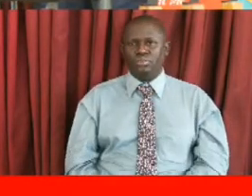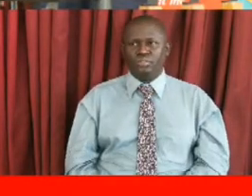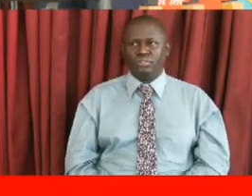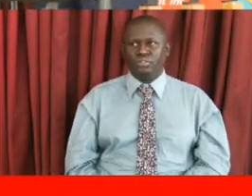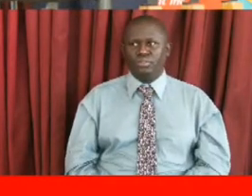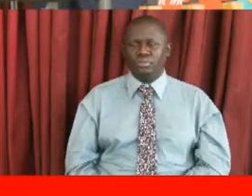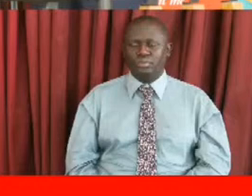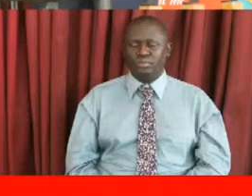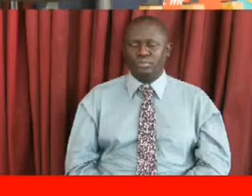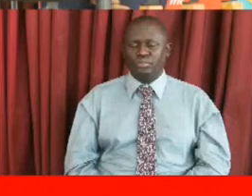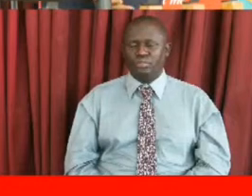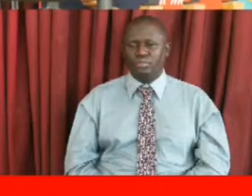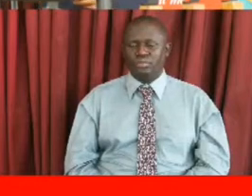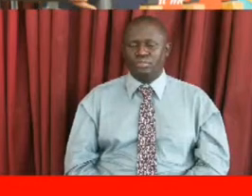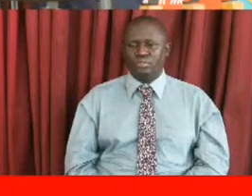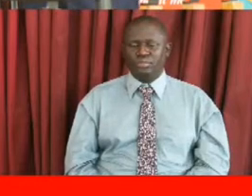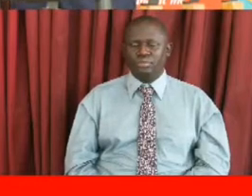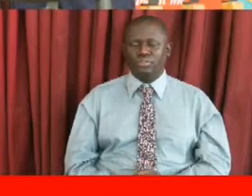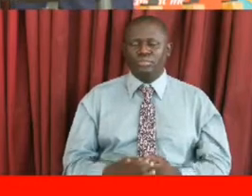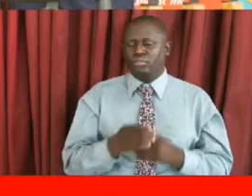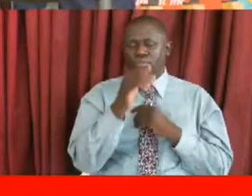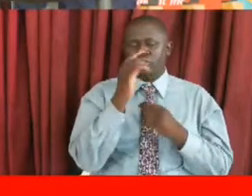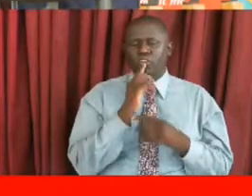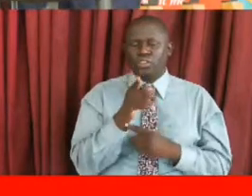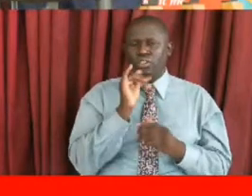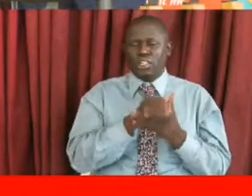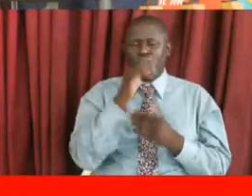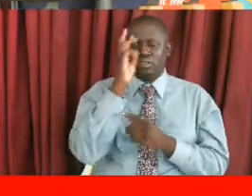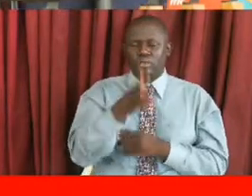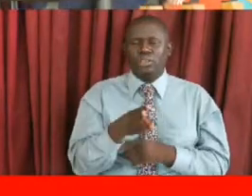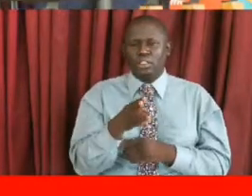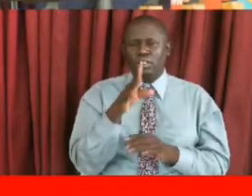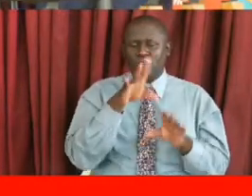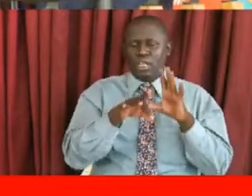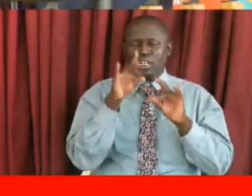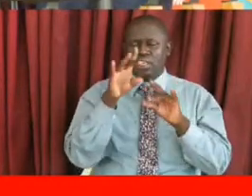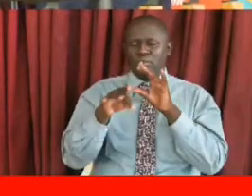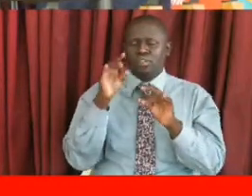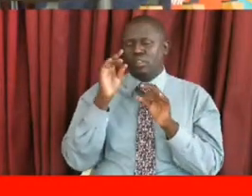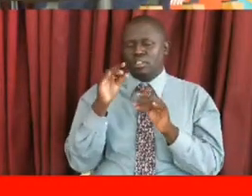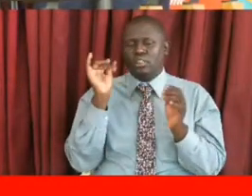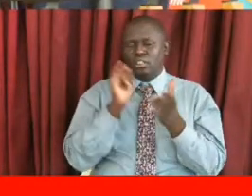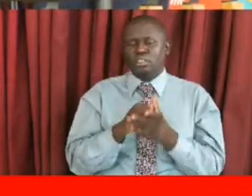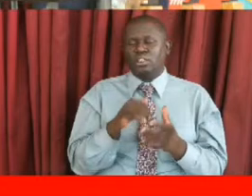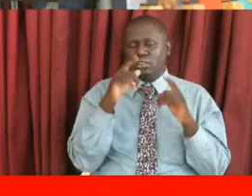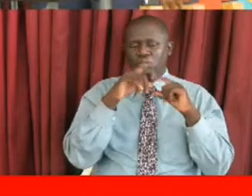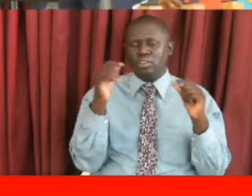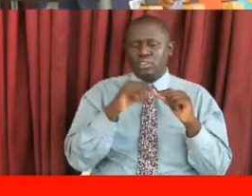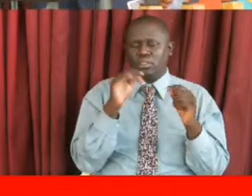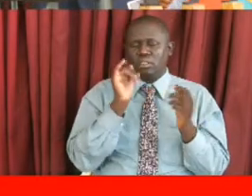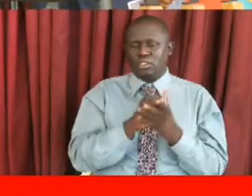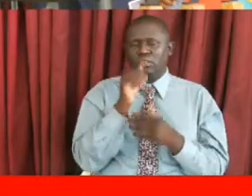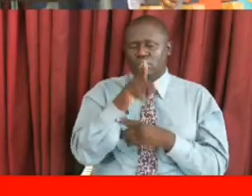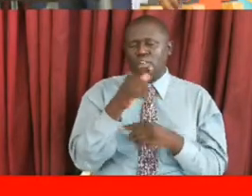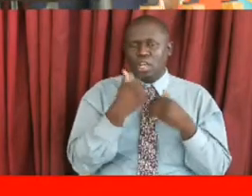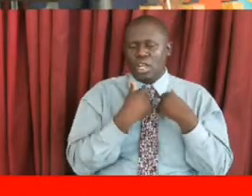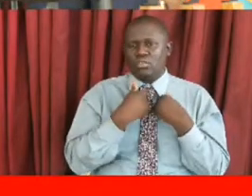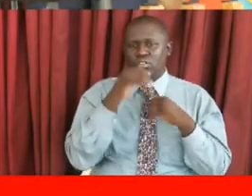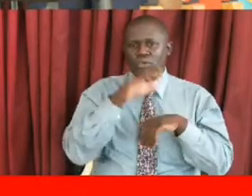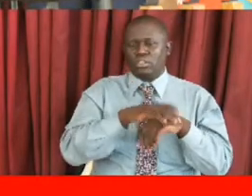lifeu and that will identify that the message you receive is not from